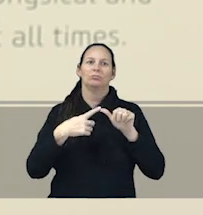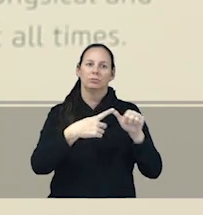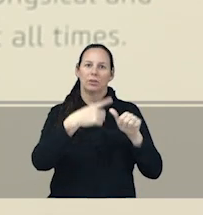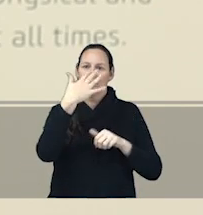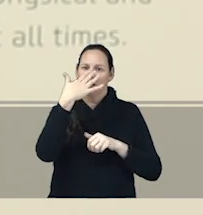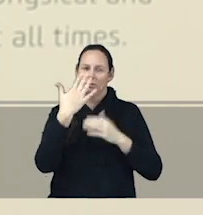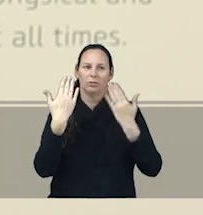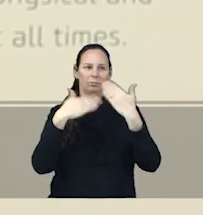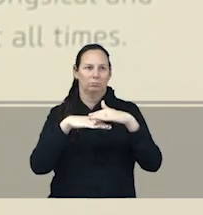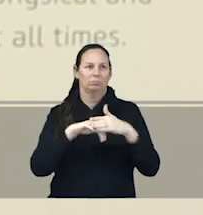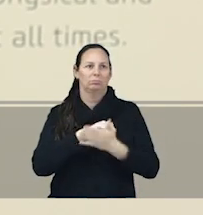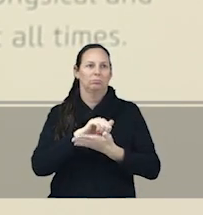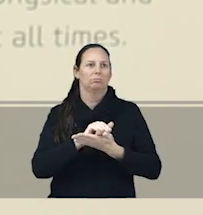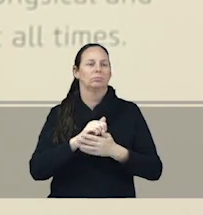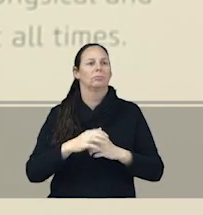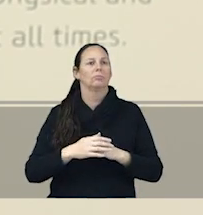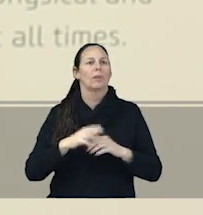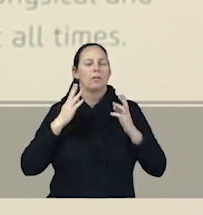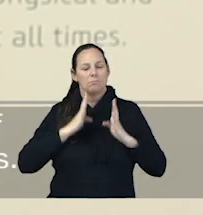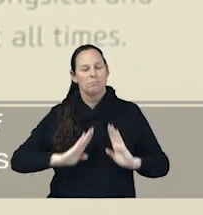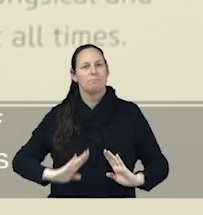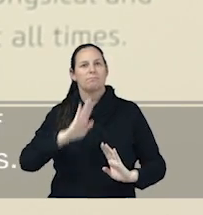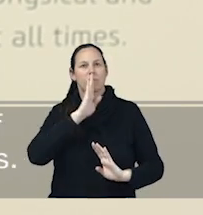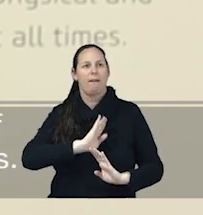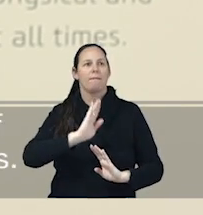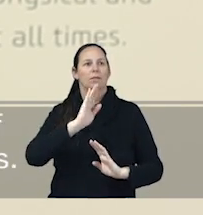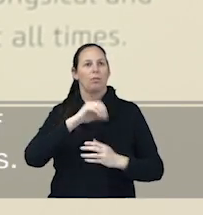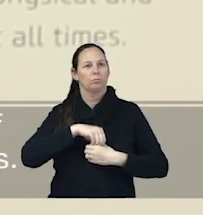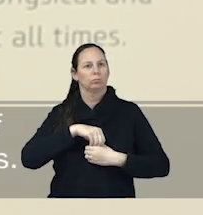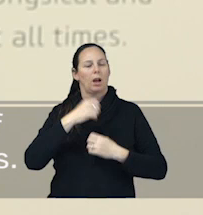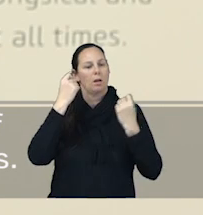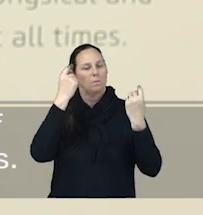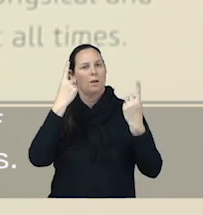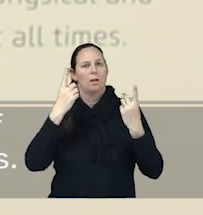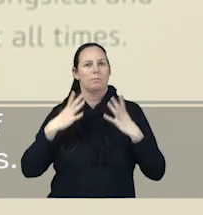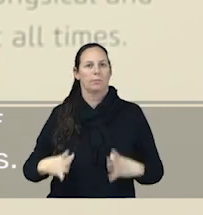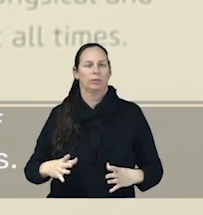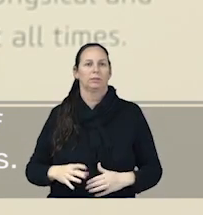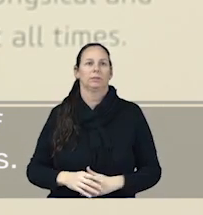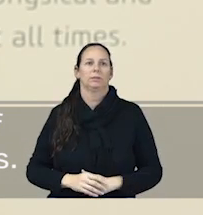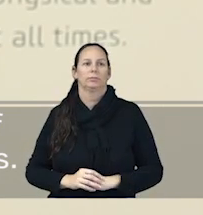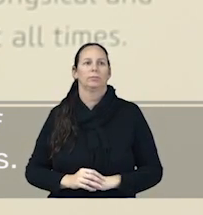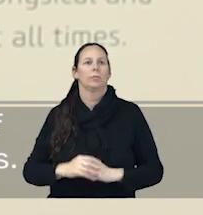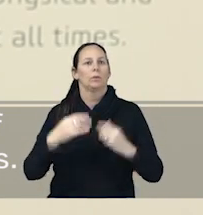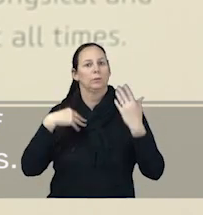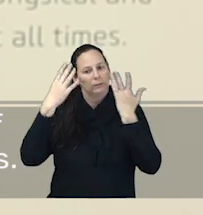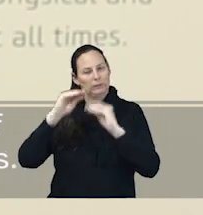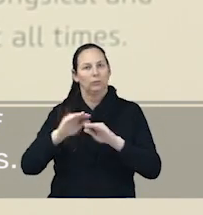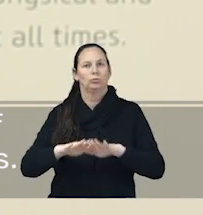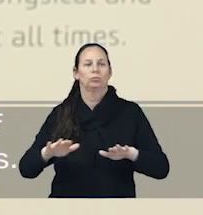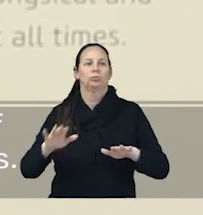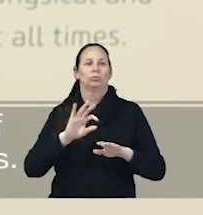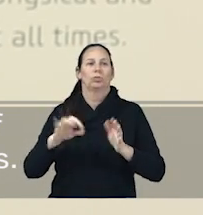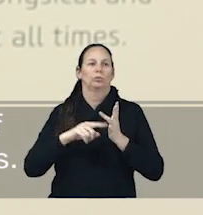in an age appropriate, developmentally appropriate way. There is a big onus or there is a big emphasis on the private parts of the body so personal